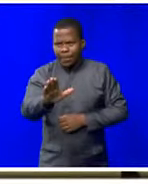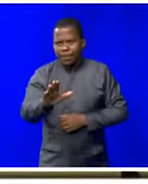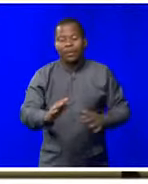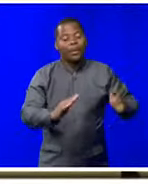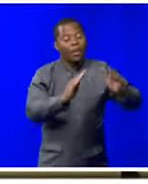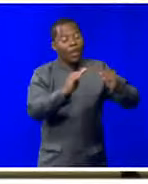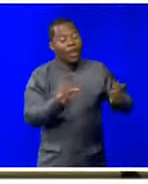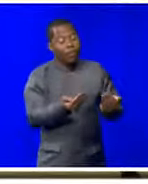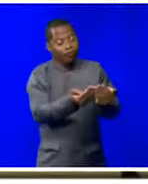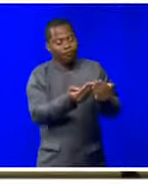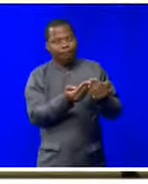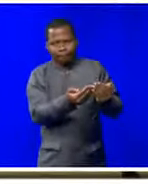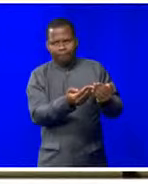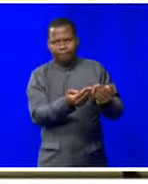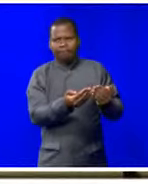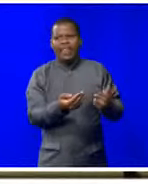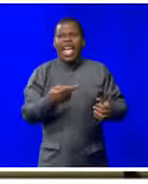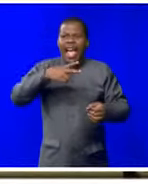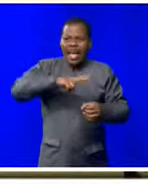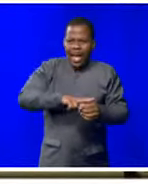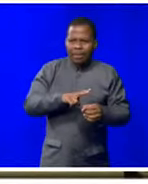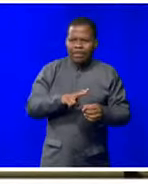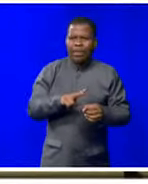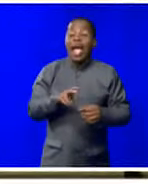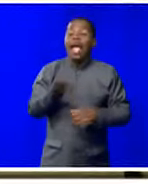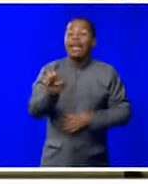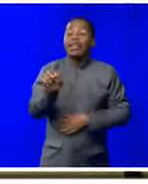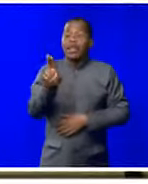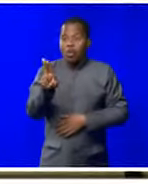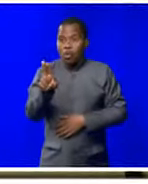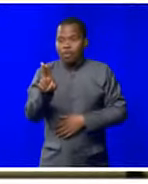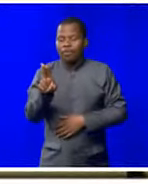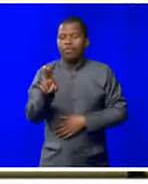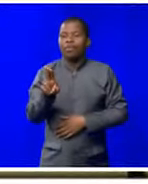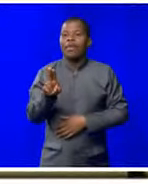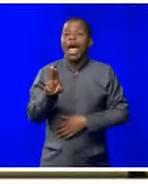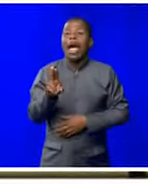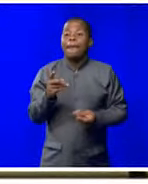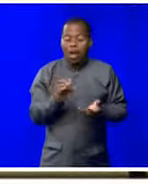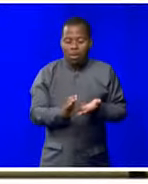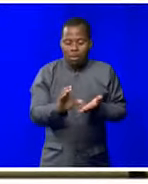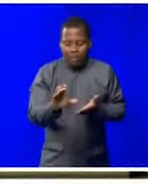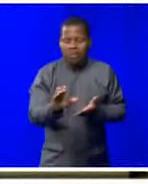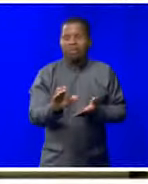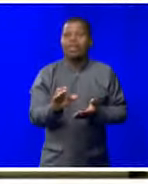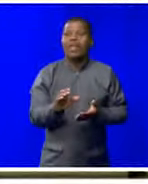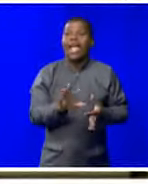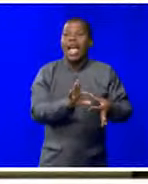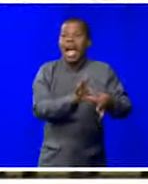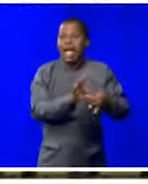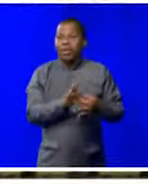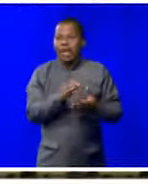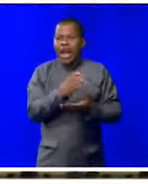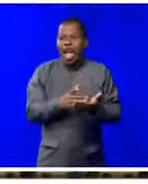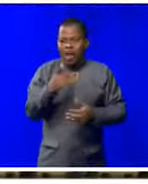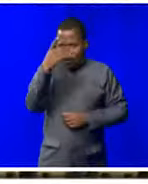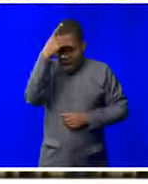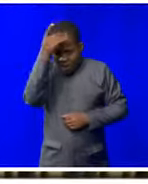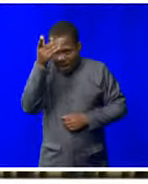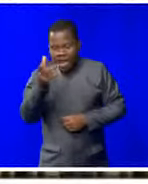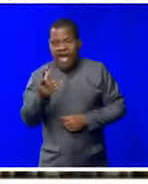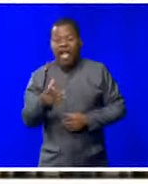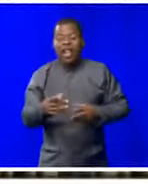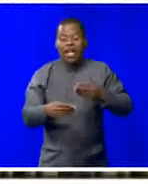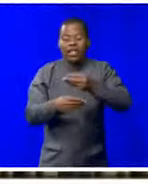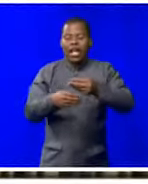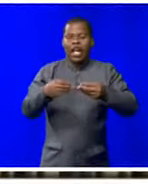support micro projects with money. So there should be the funds to continue with the repair works. We are going